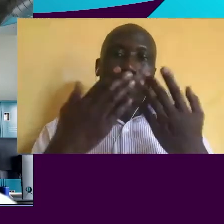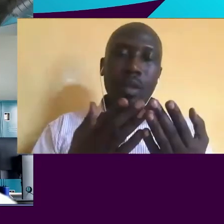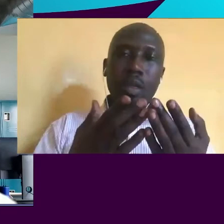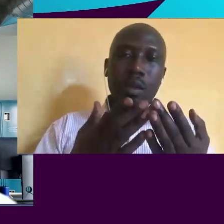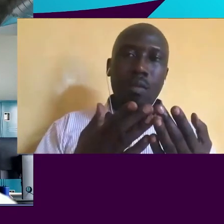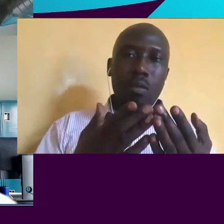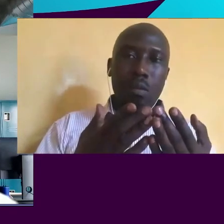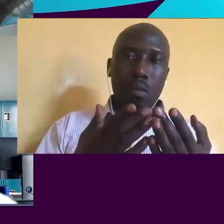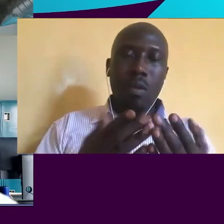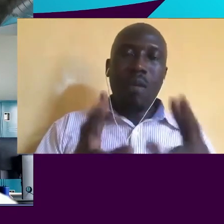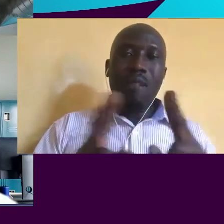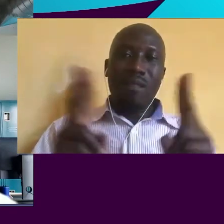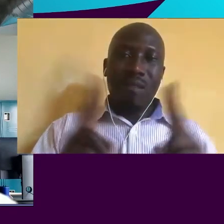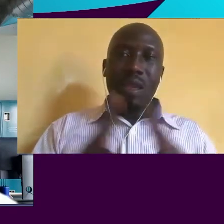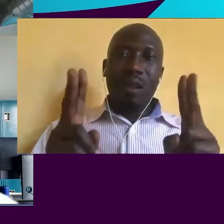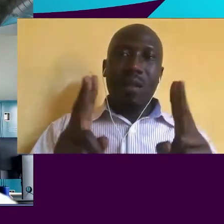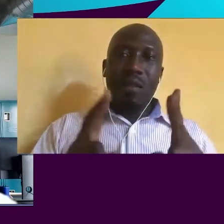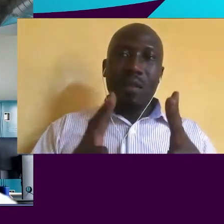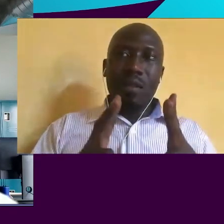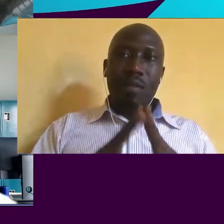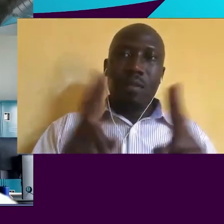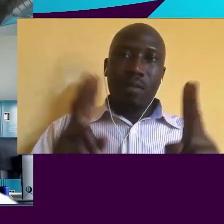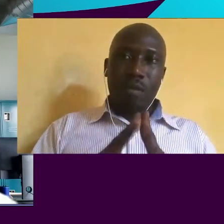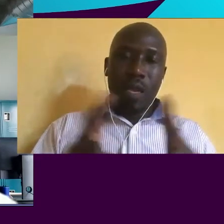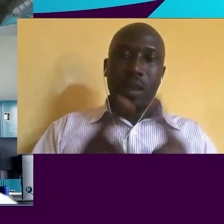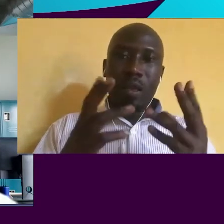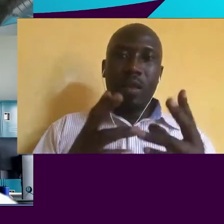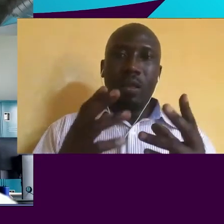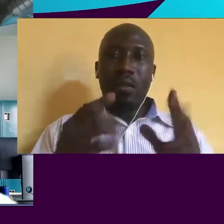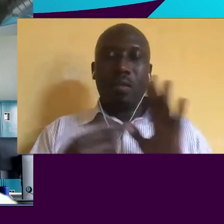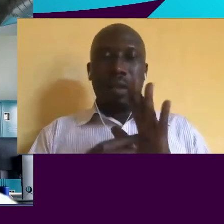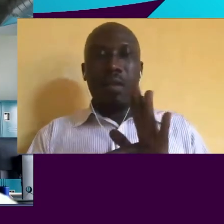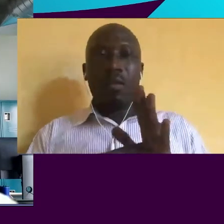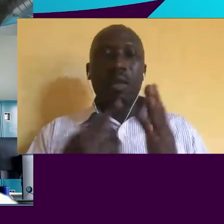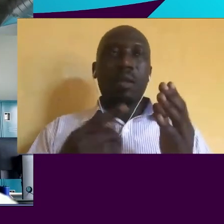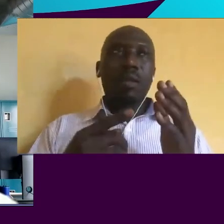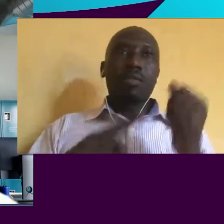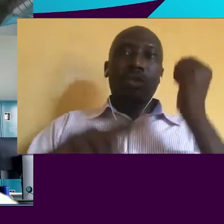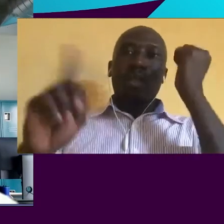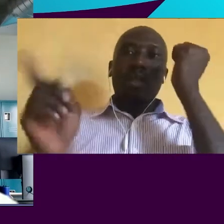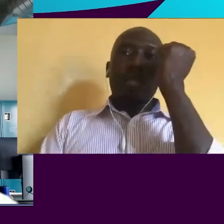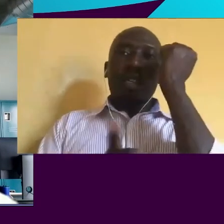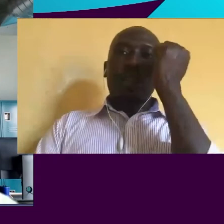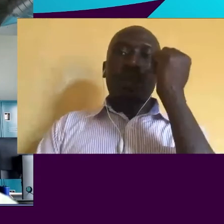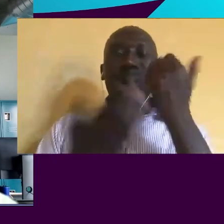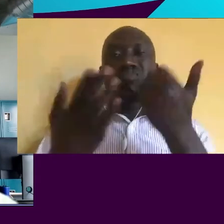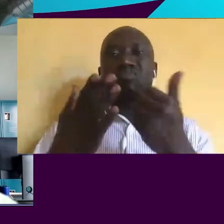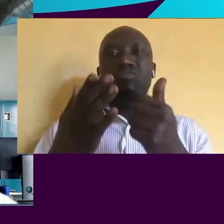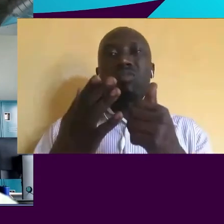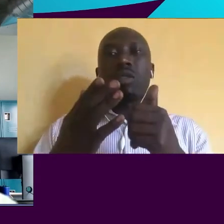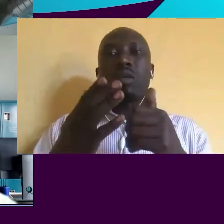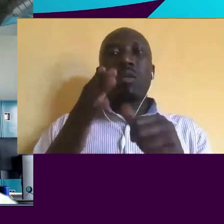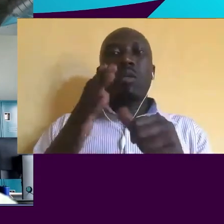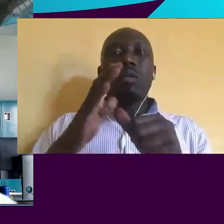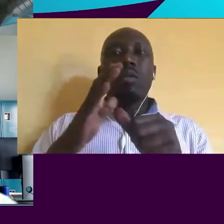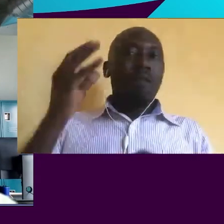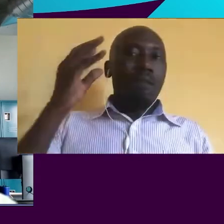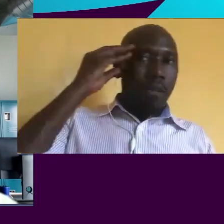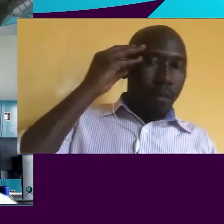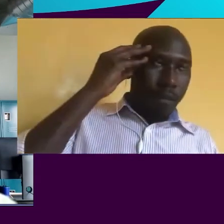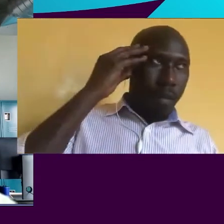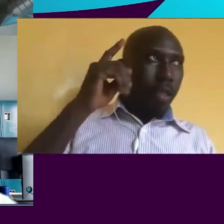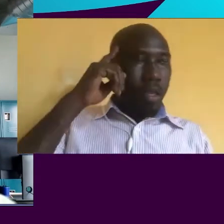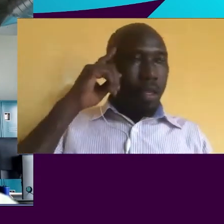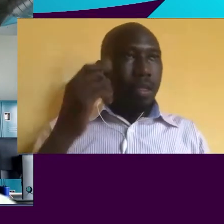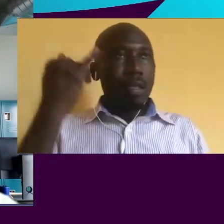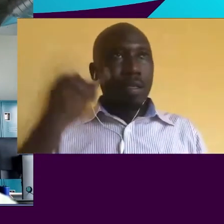various things like the sexual exploitation that she talked about. I think that that's a very serious issue that hinders